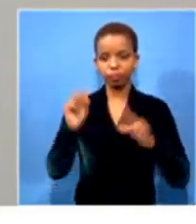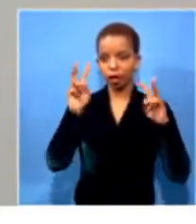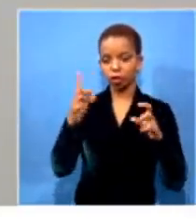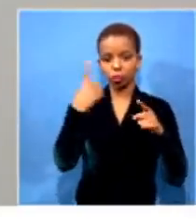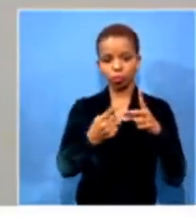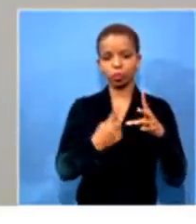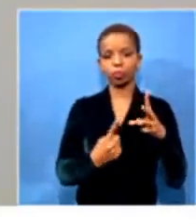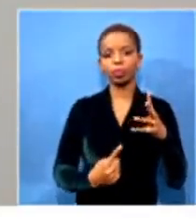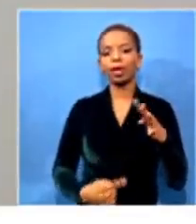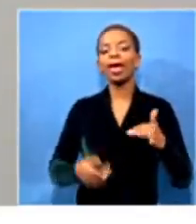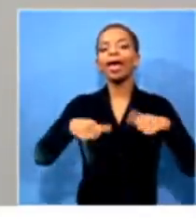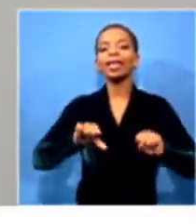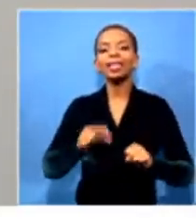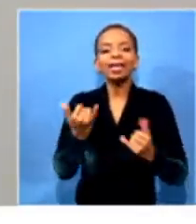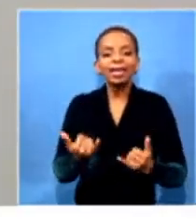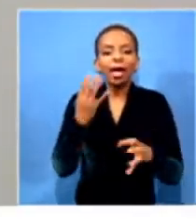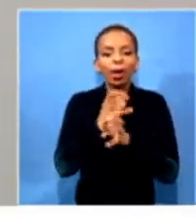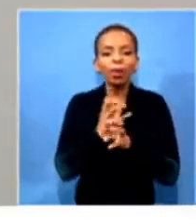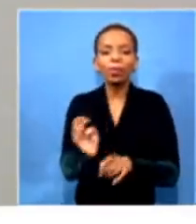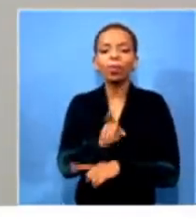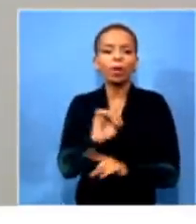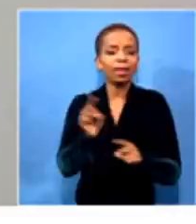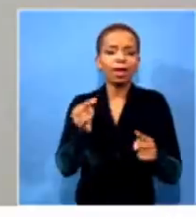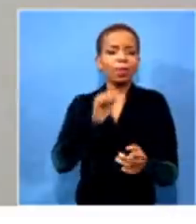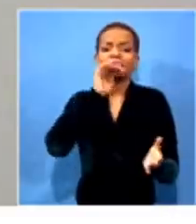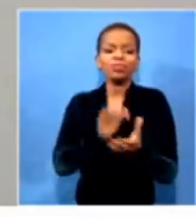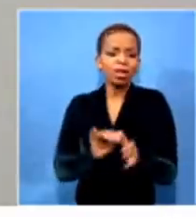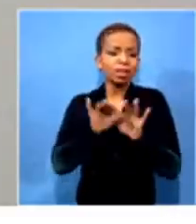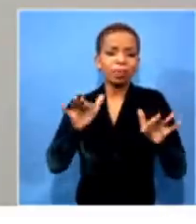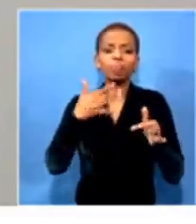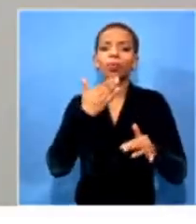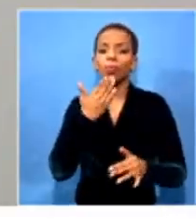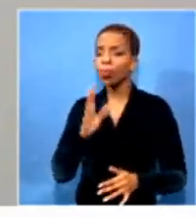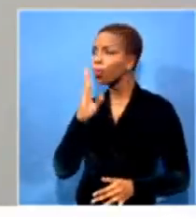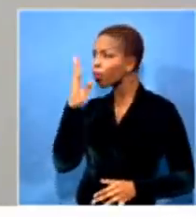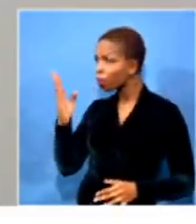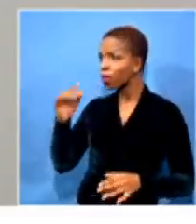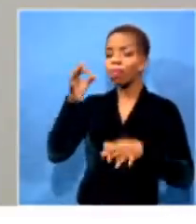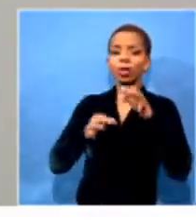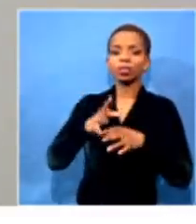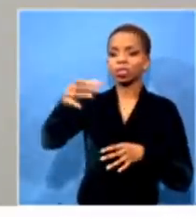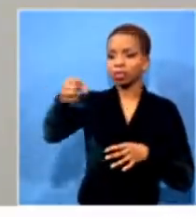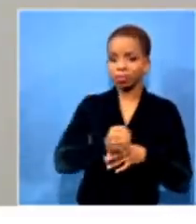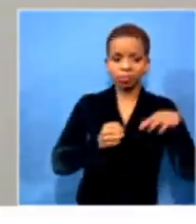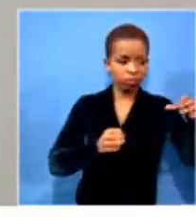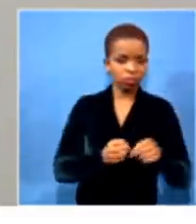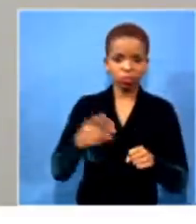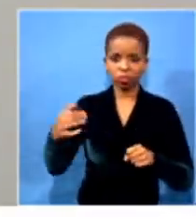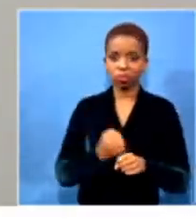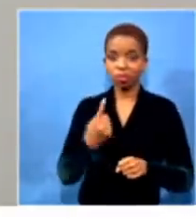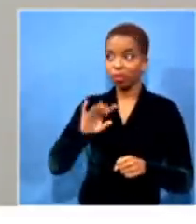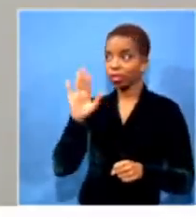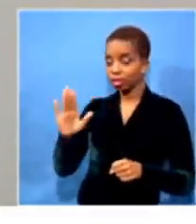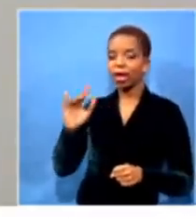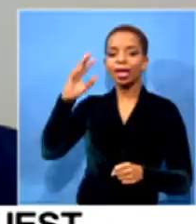need be, because if they're going to trust the people that have been appointed by politicians to act in their best interest, here are two examples that indicate that you should never